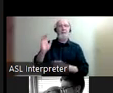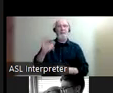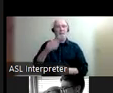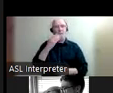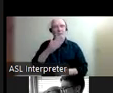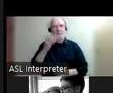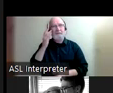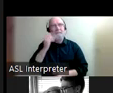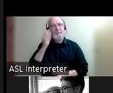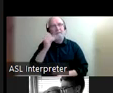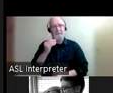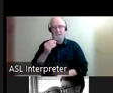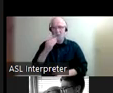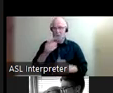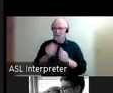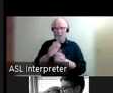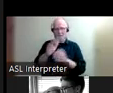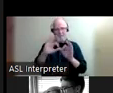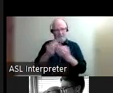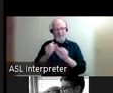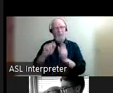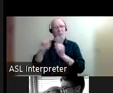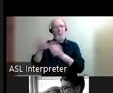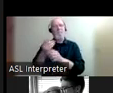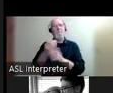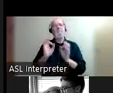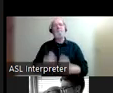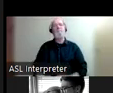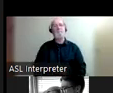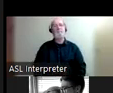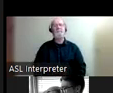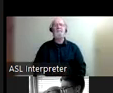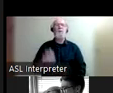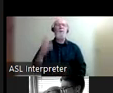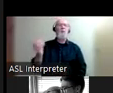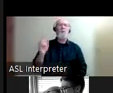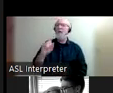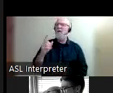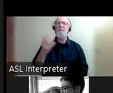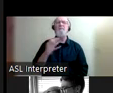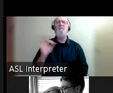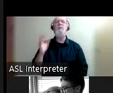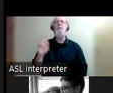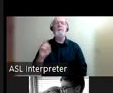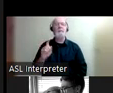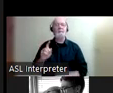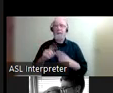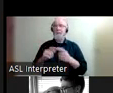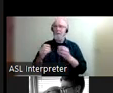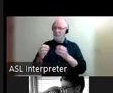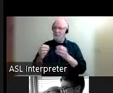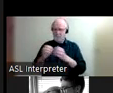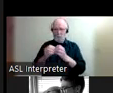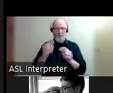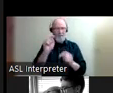memories with your loved ones. So where can you go? So right now, more and more places are